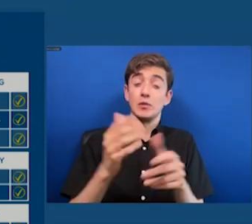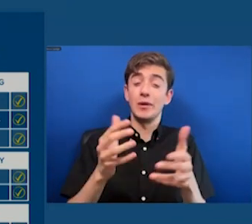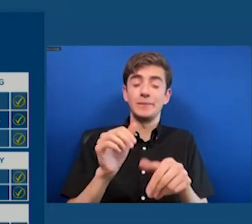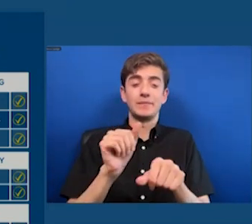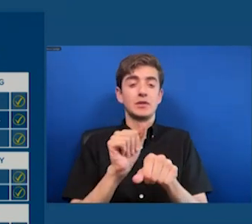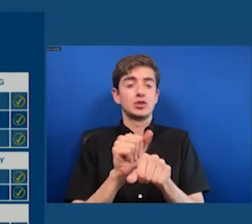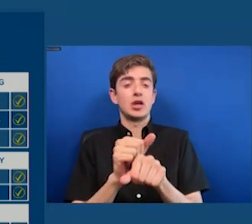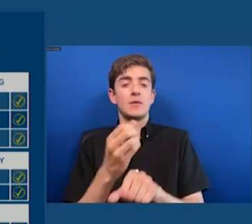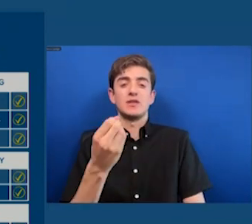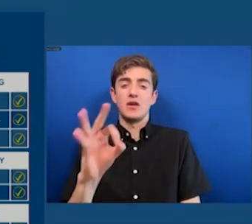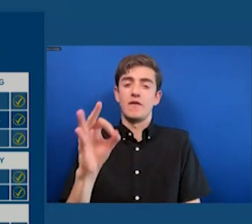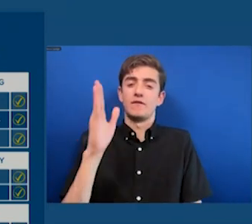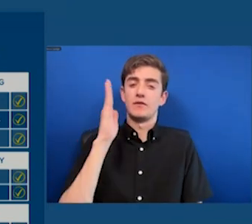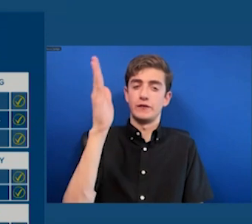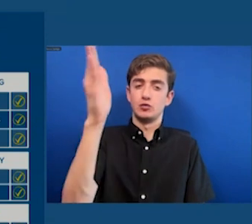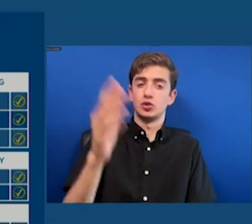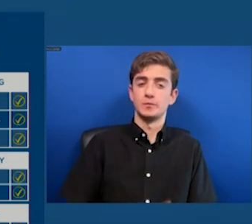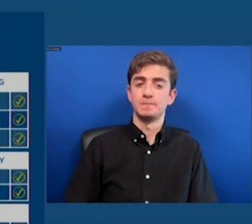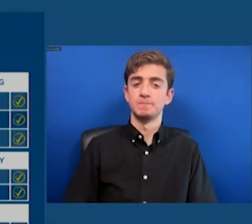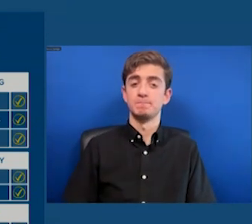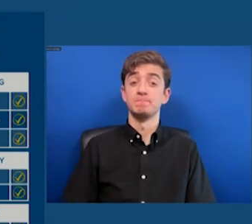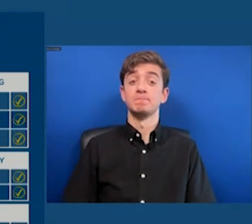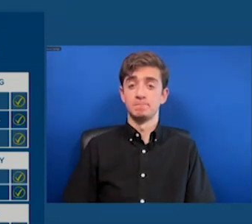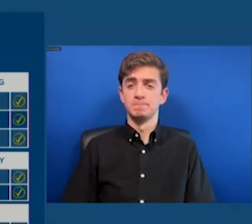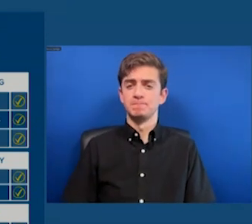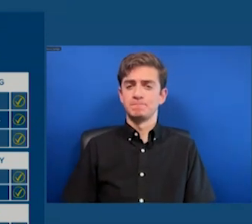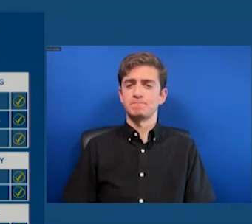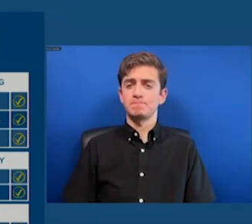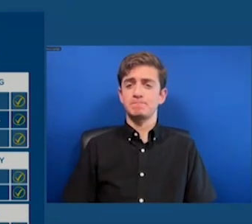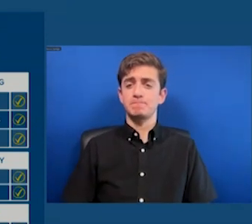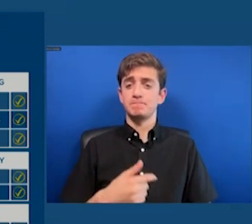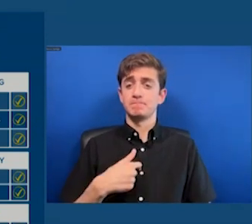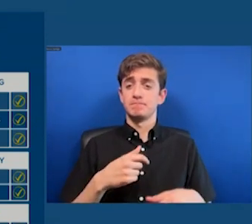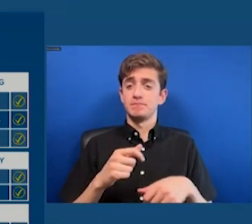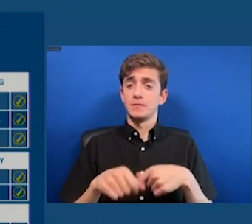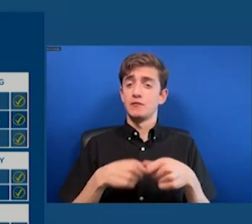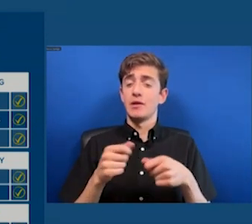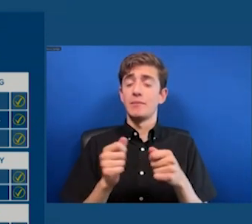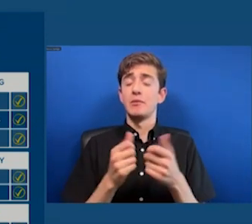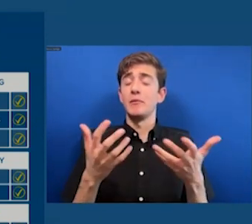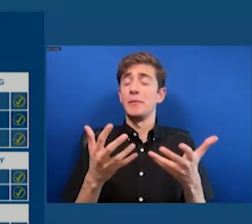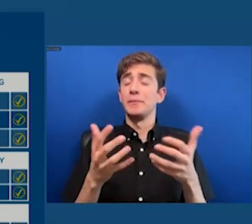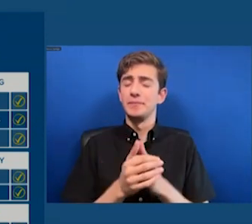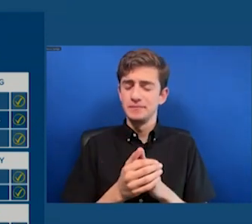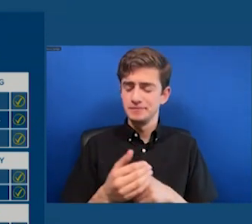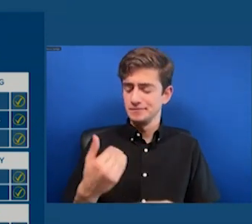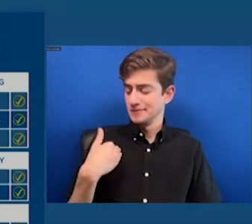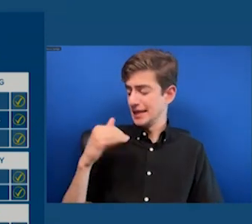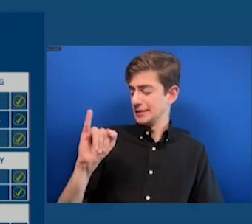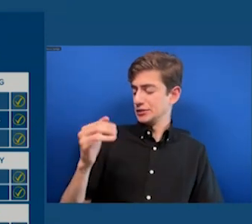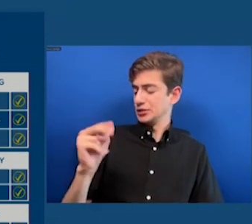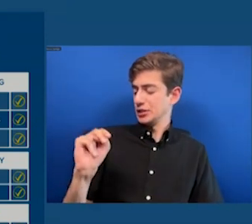with this. In my State of the State address, I said something I believe with all my heart.